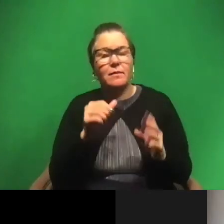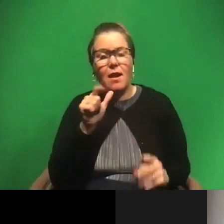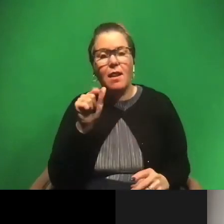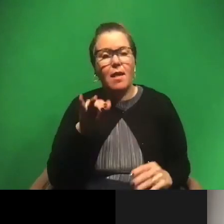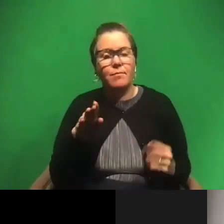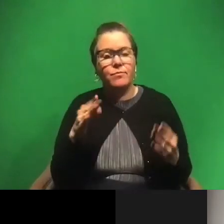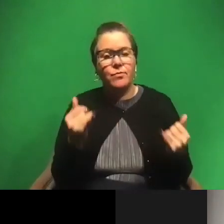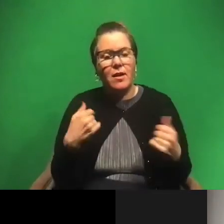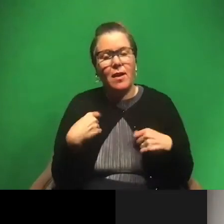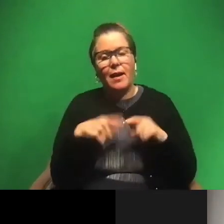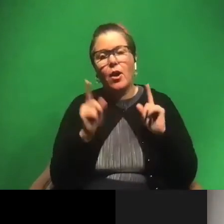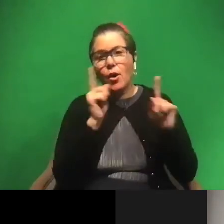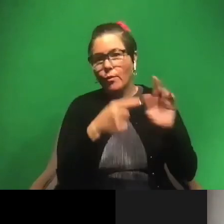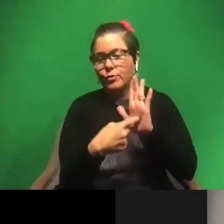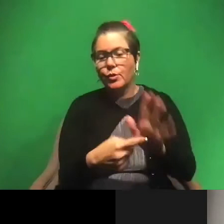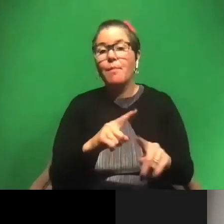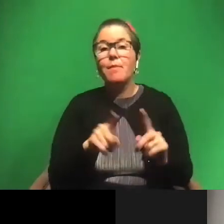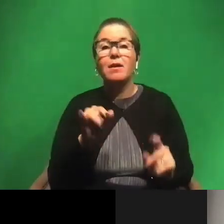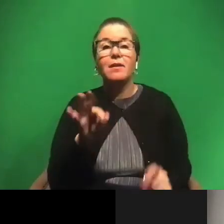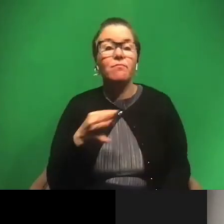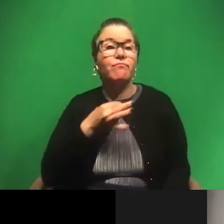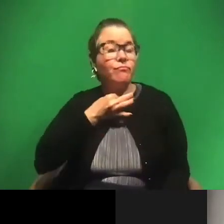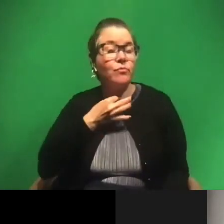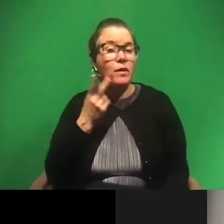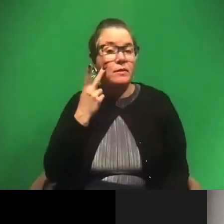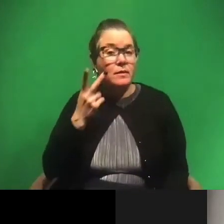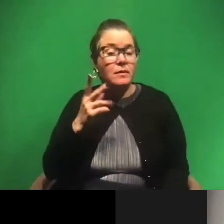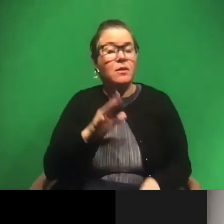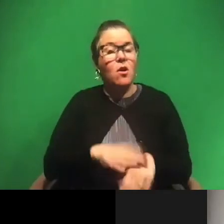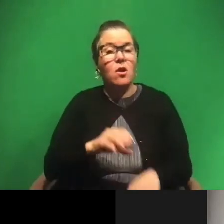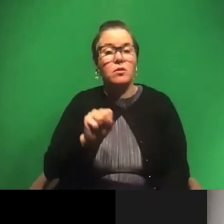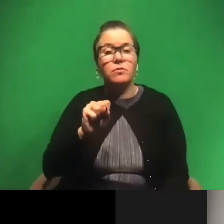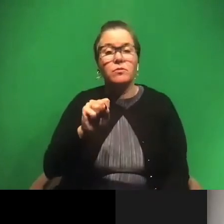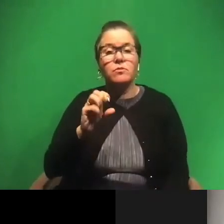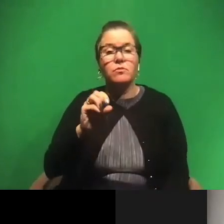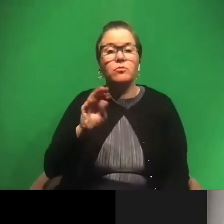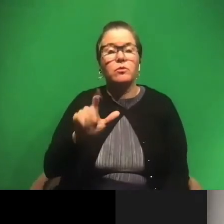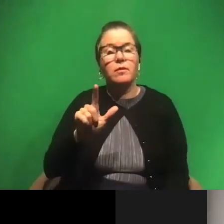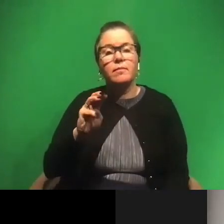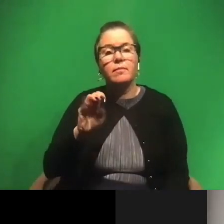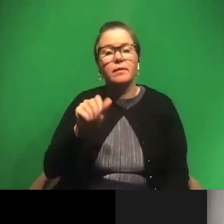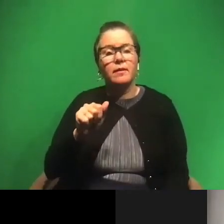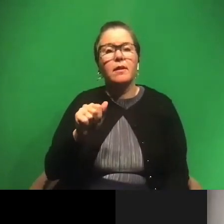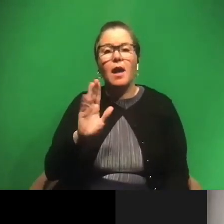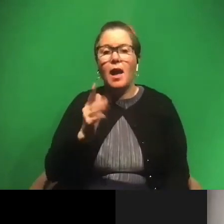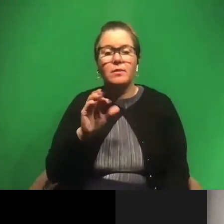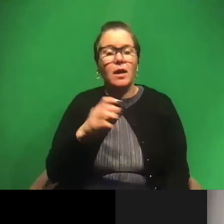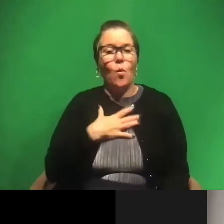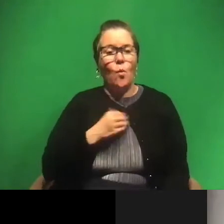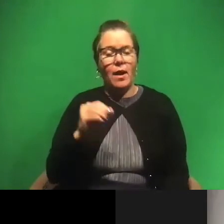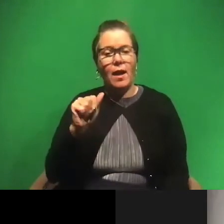lab to show it, but if you want to see them, like on social media, on every social media, our tags are just white abalone. And